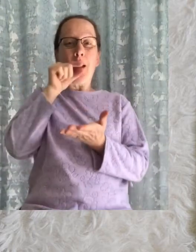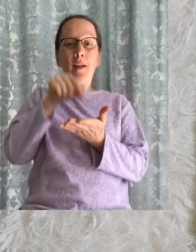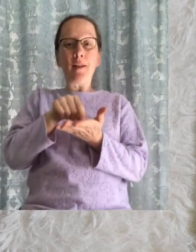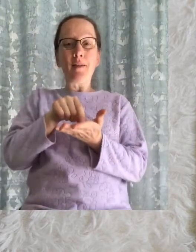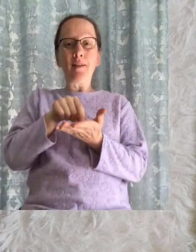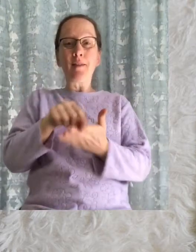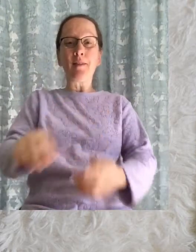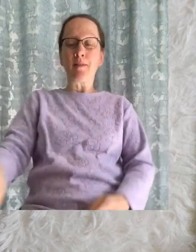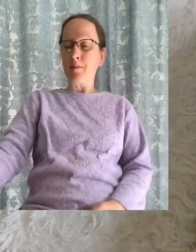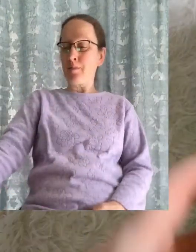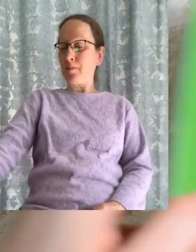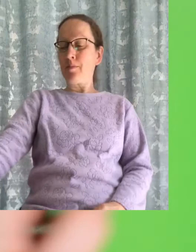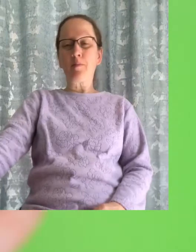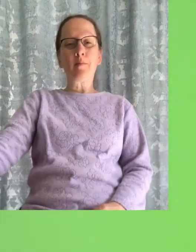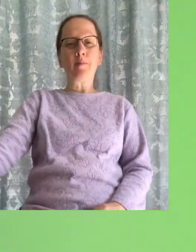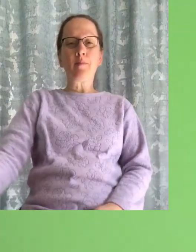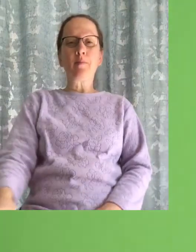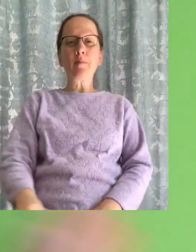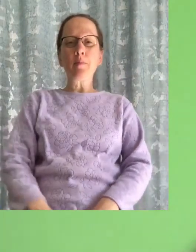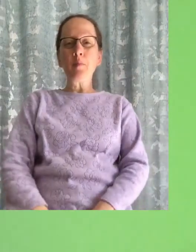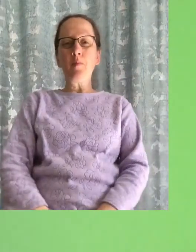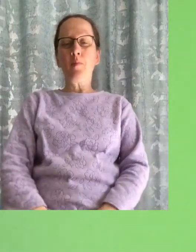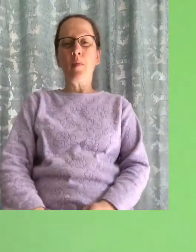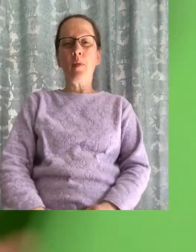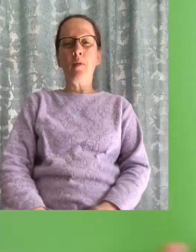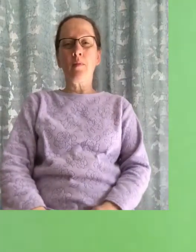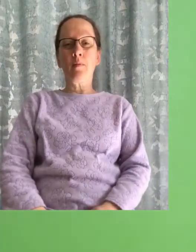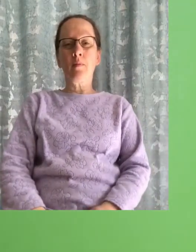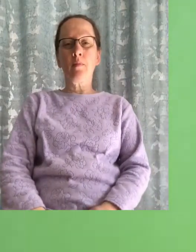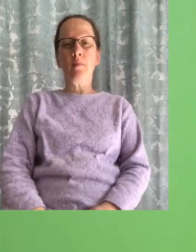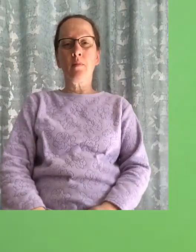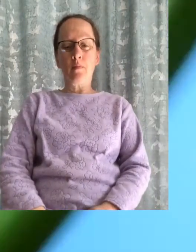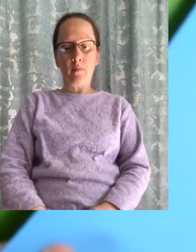Chicken by Lisa Willever.